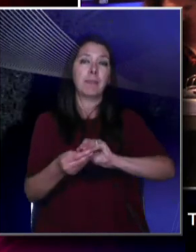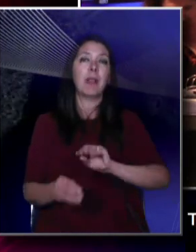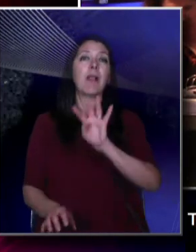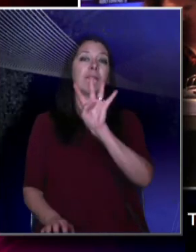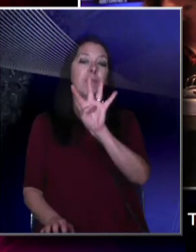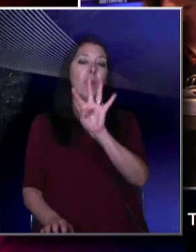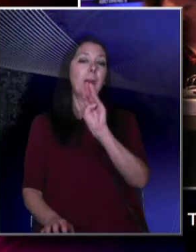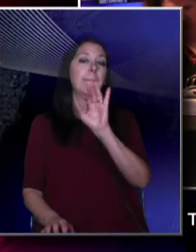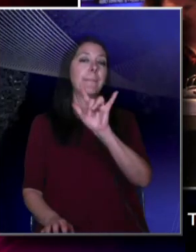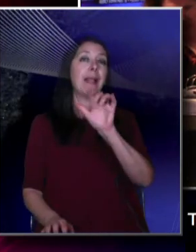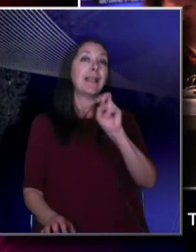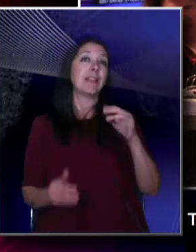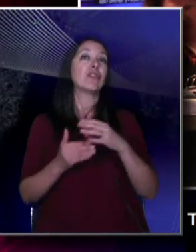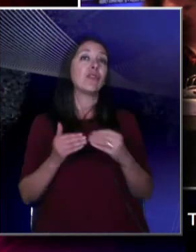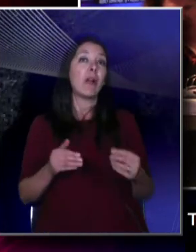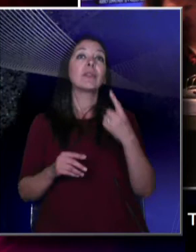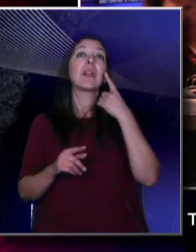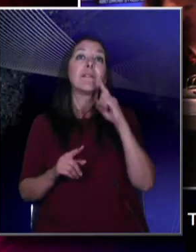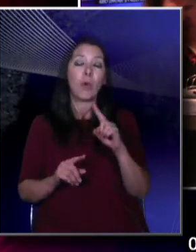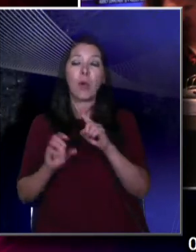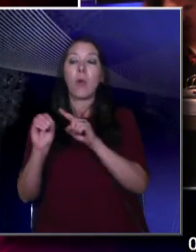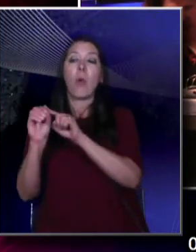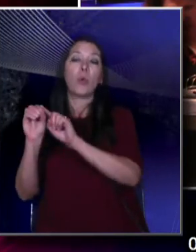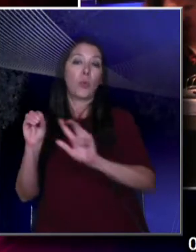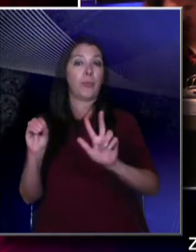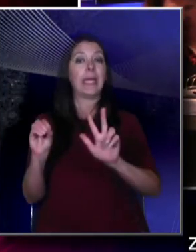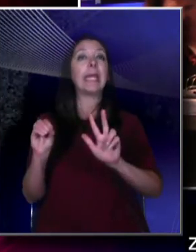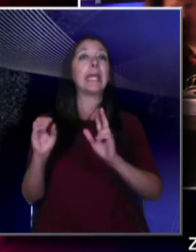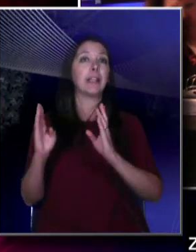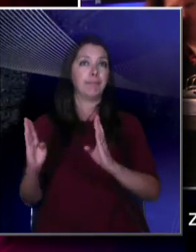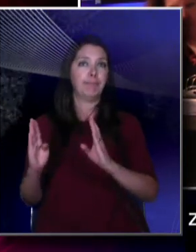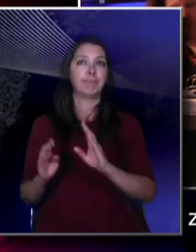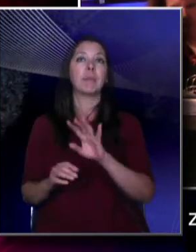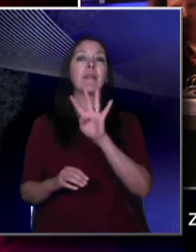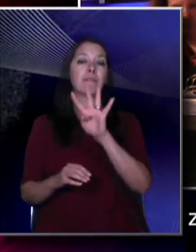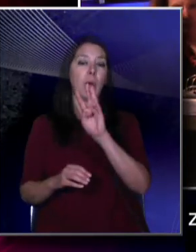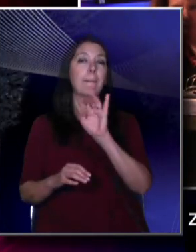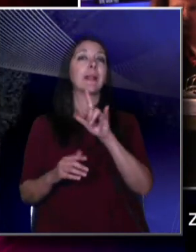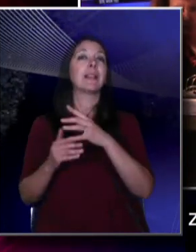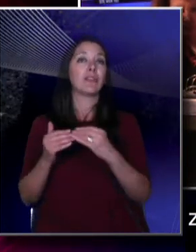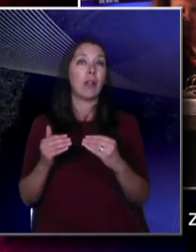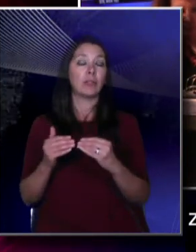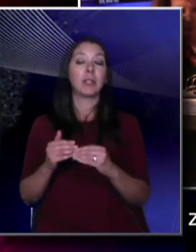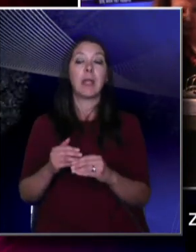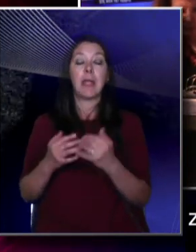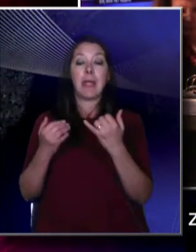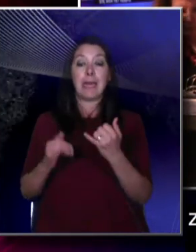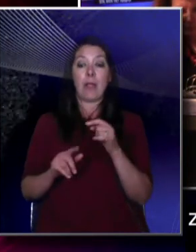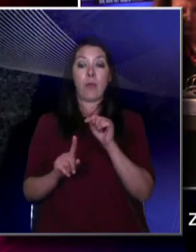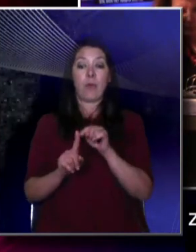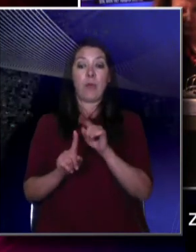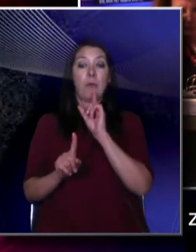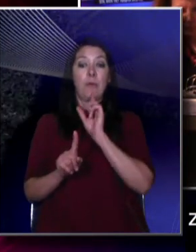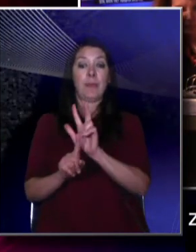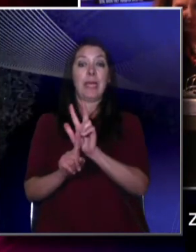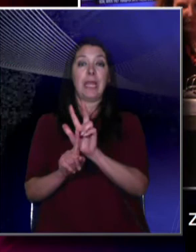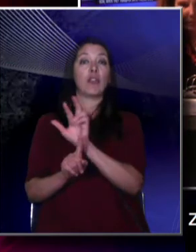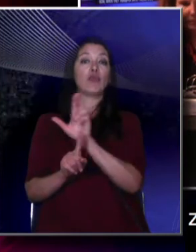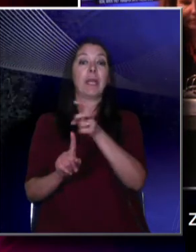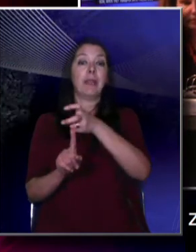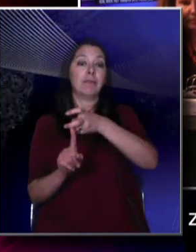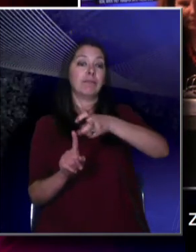million for the 0 to 3. Now, when they transfer into preschool,